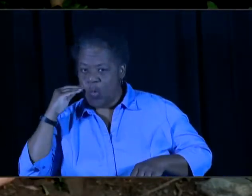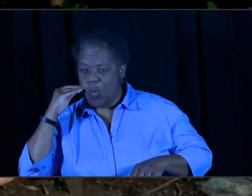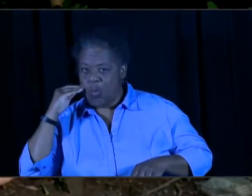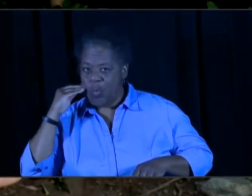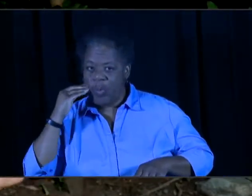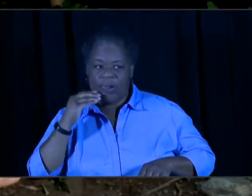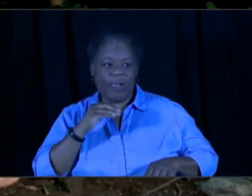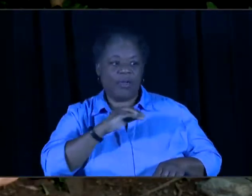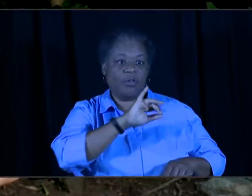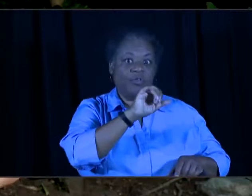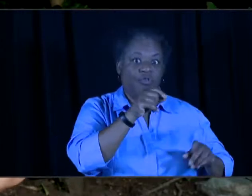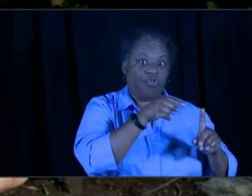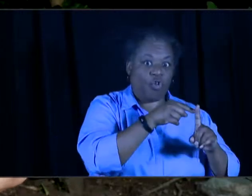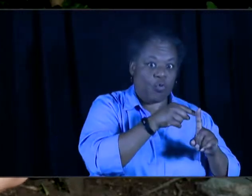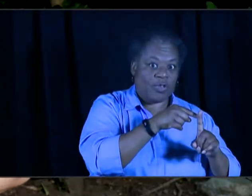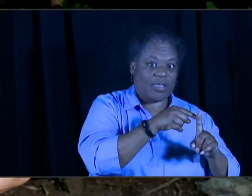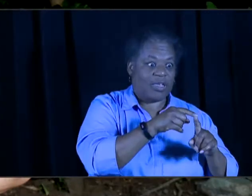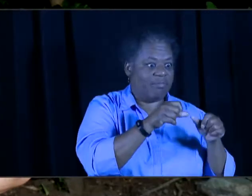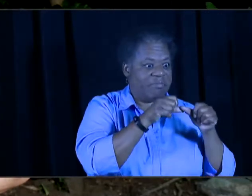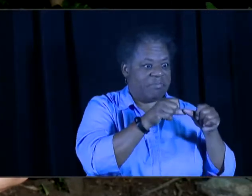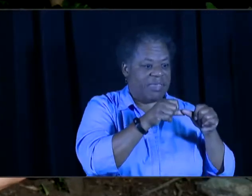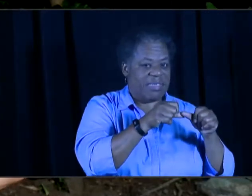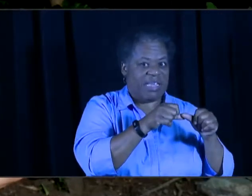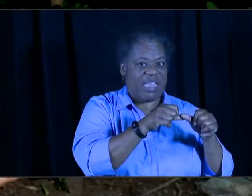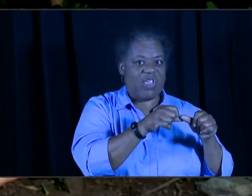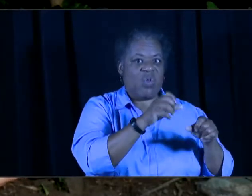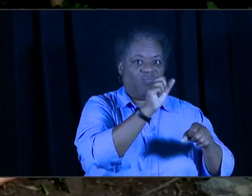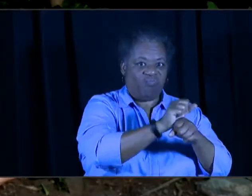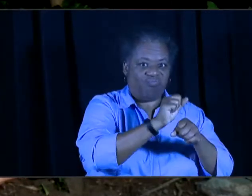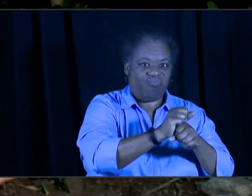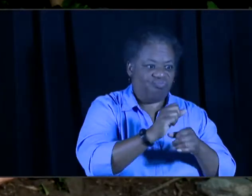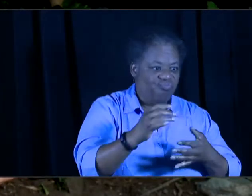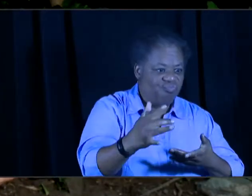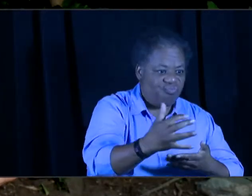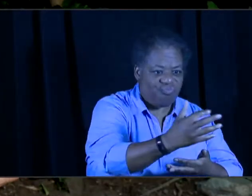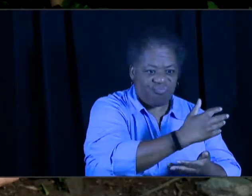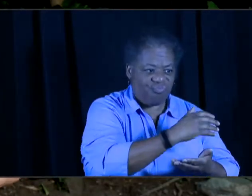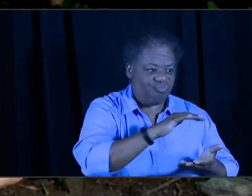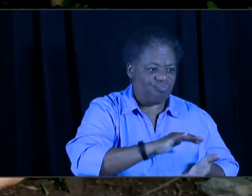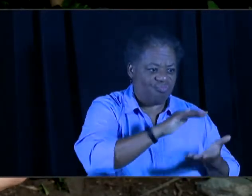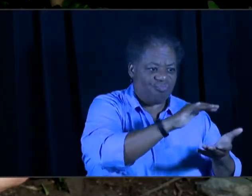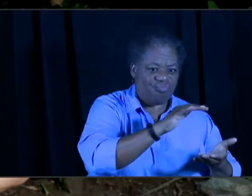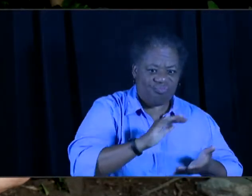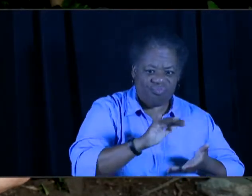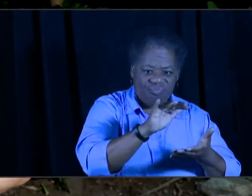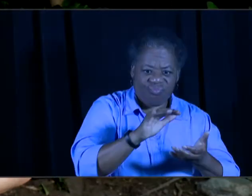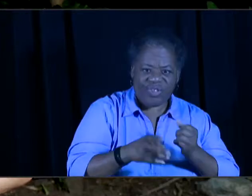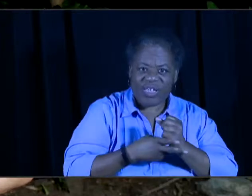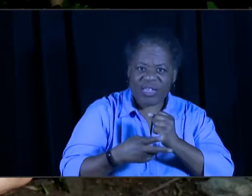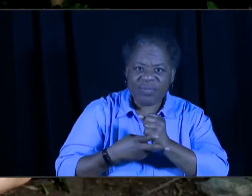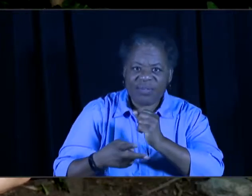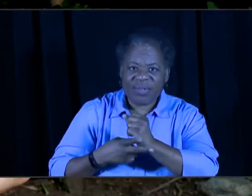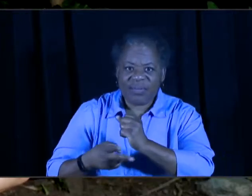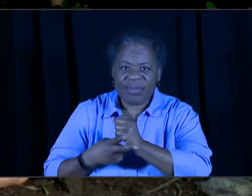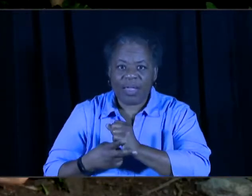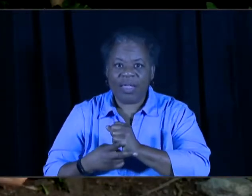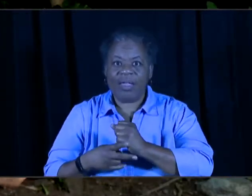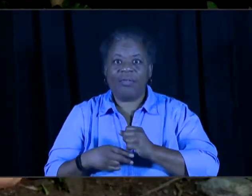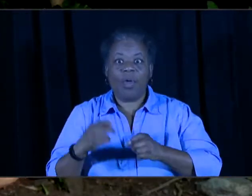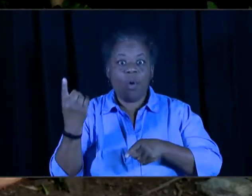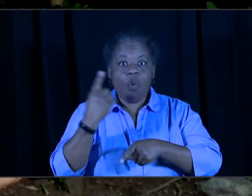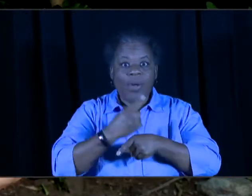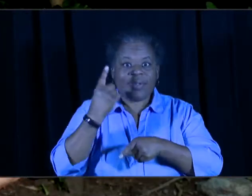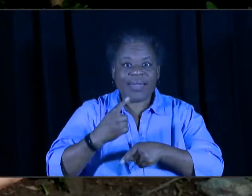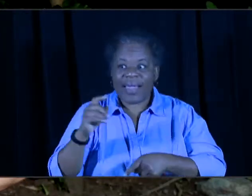the resources he had helped stockpile. And so it came to pass that one day, in a long line of other supplicants, his